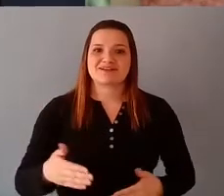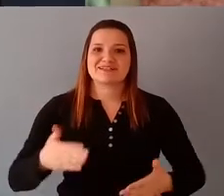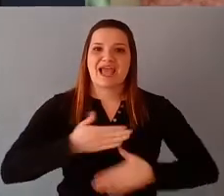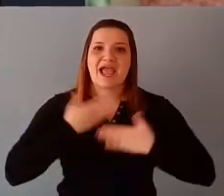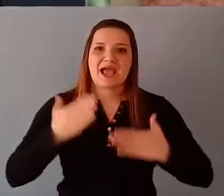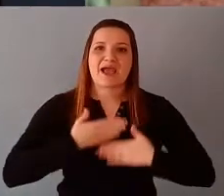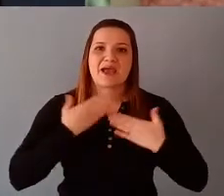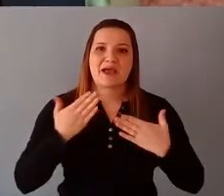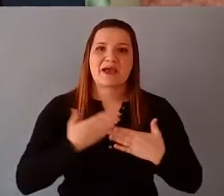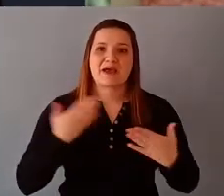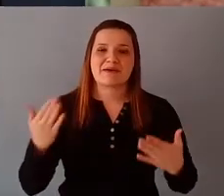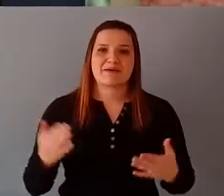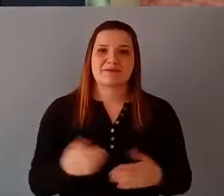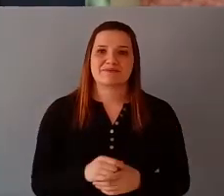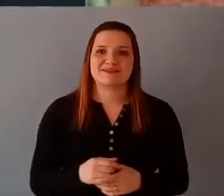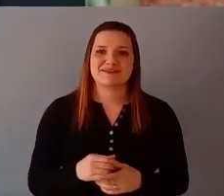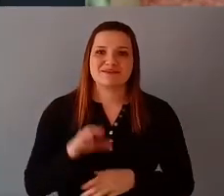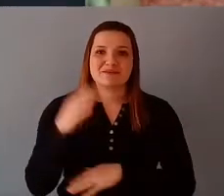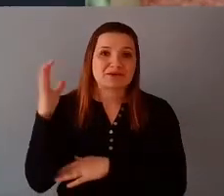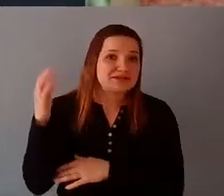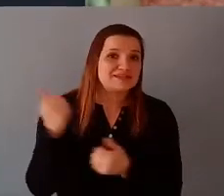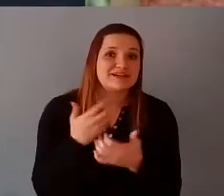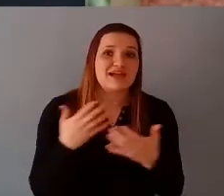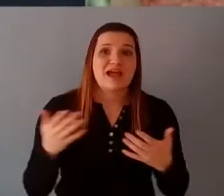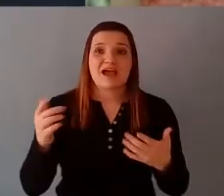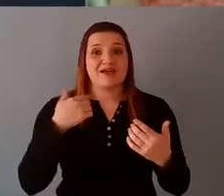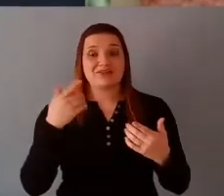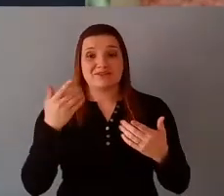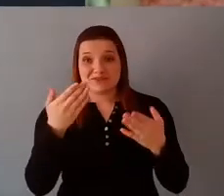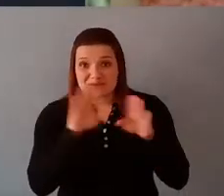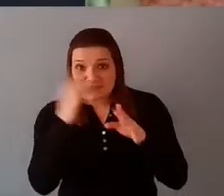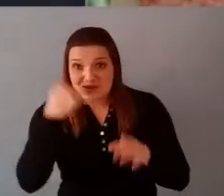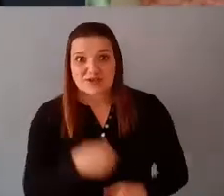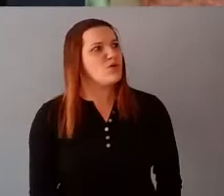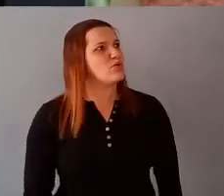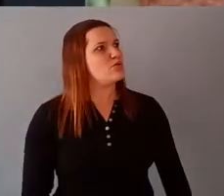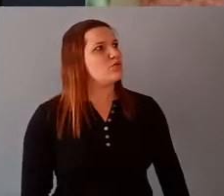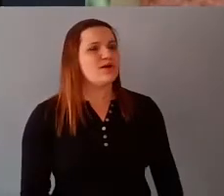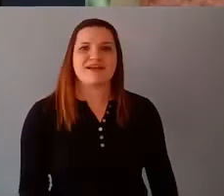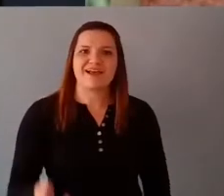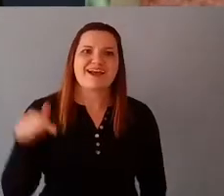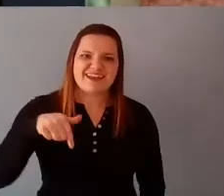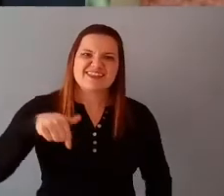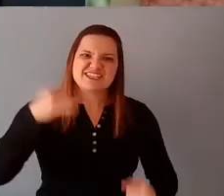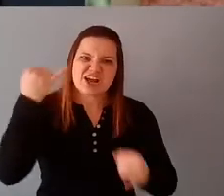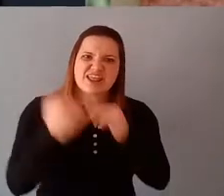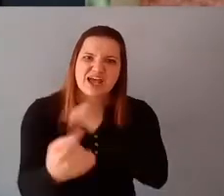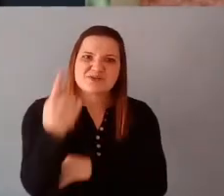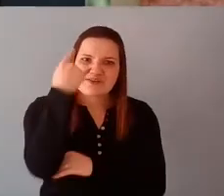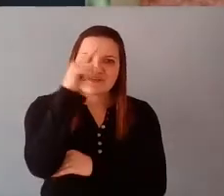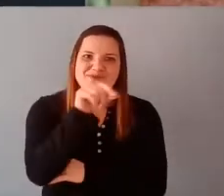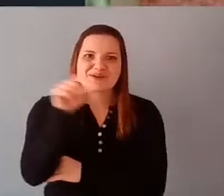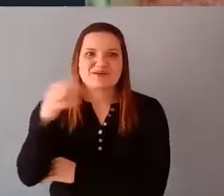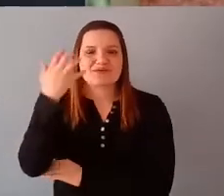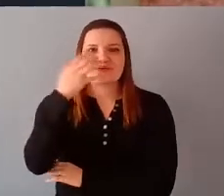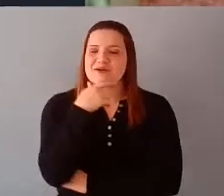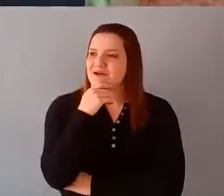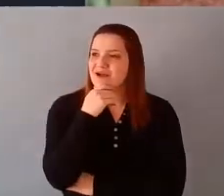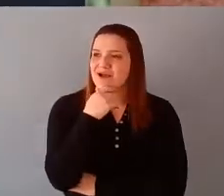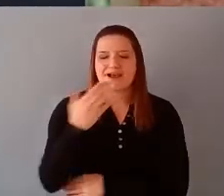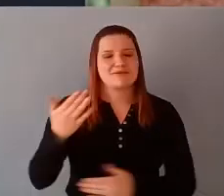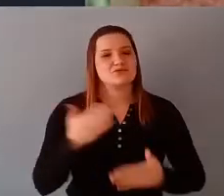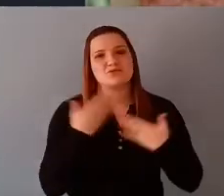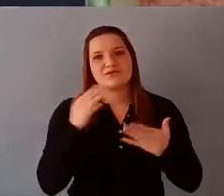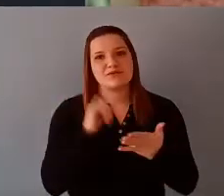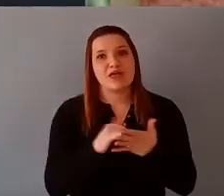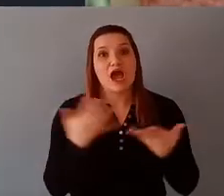happy holiday, and why don't you close it out? Yeah, thank you. Gosh, I didn't realize this will be our last one of 2020, and I'm so grateful for that. I